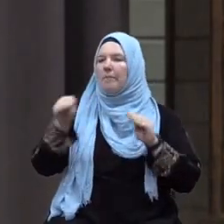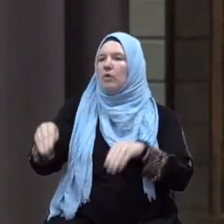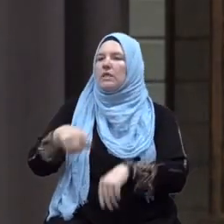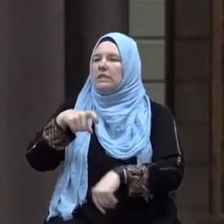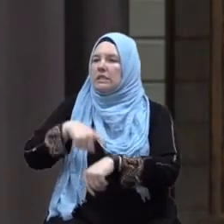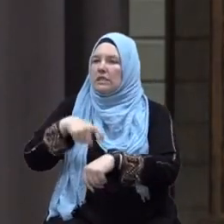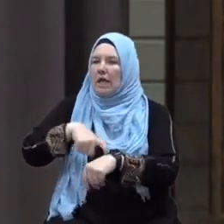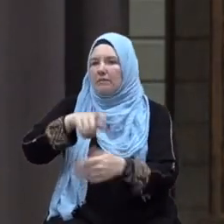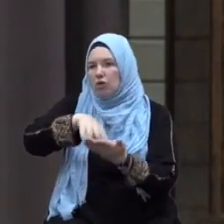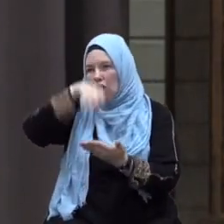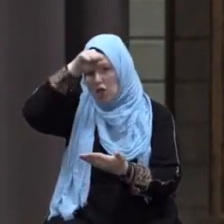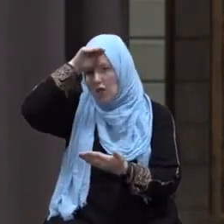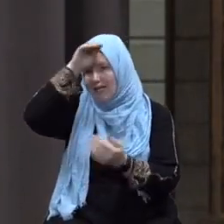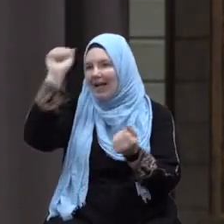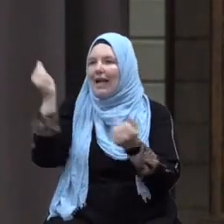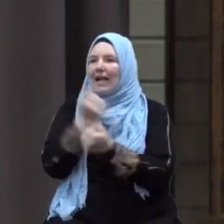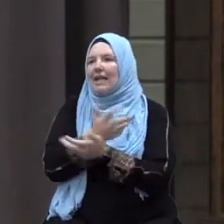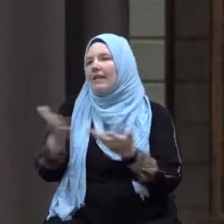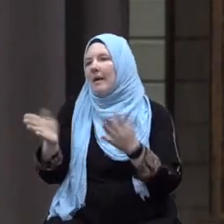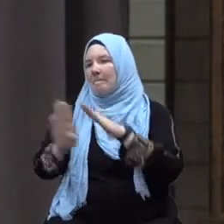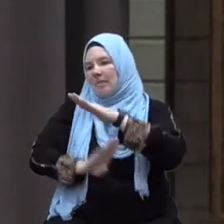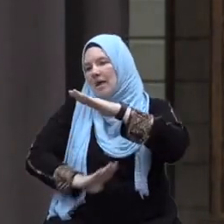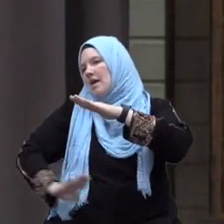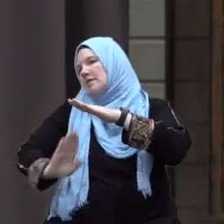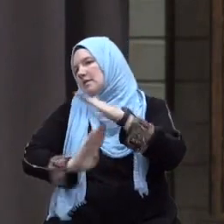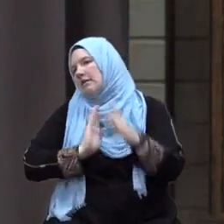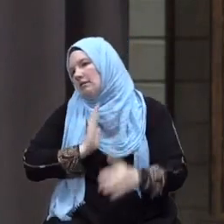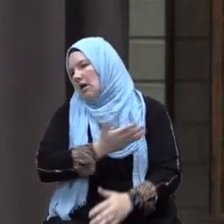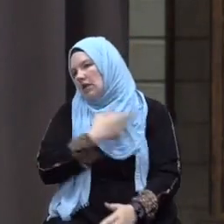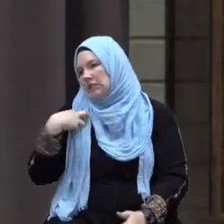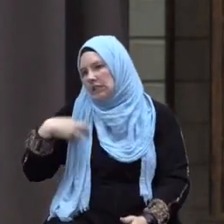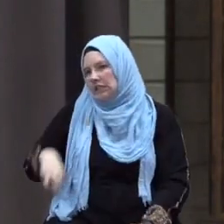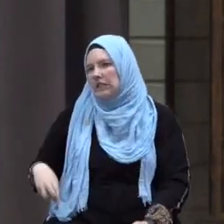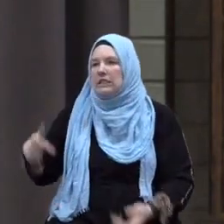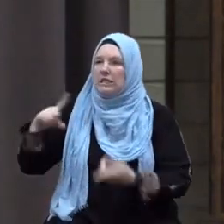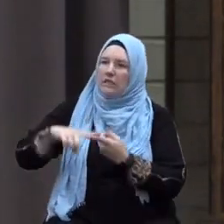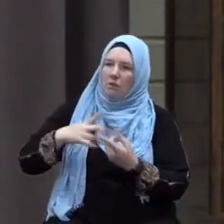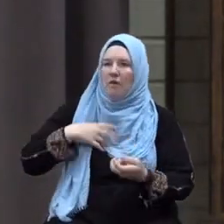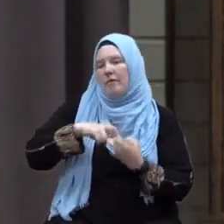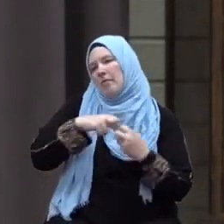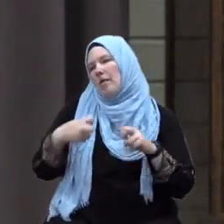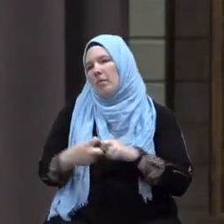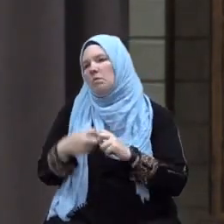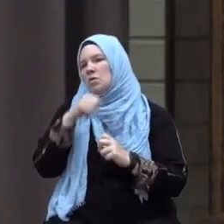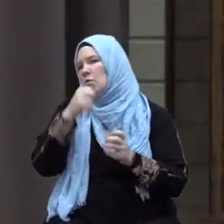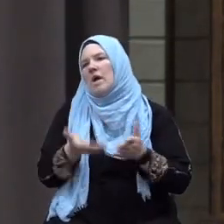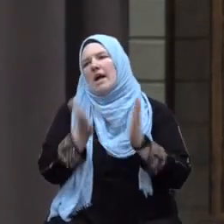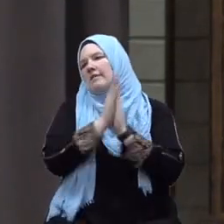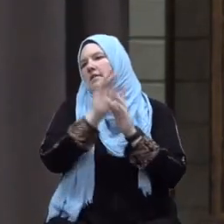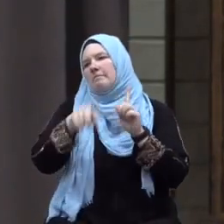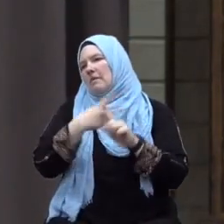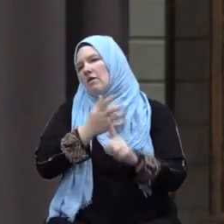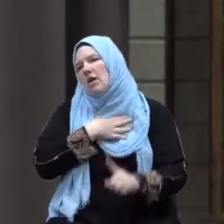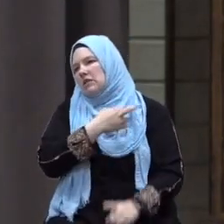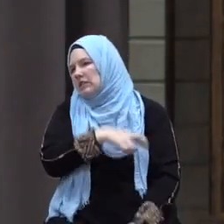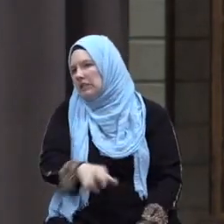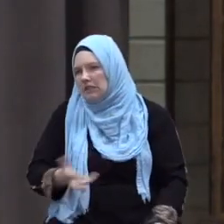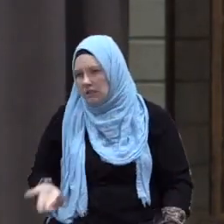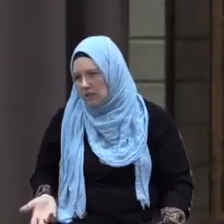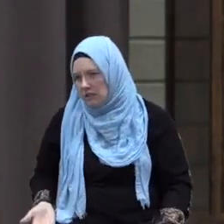to learn even the basics of our deen. Unless we have a problem, we don't even ask about our deen.